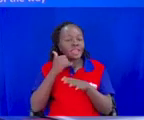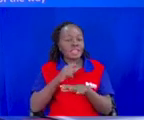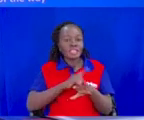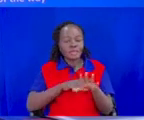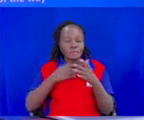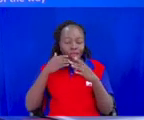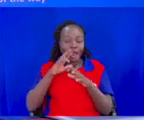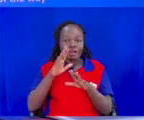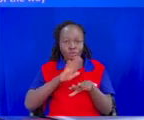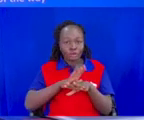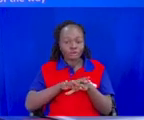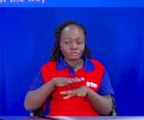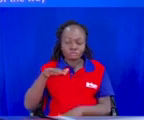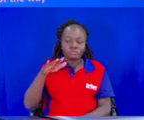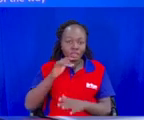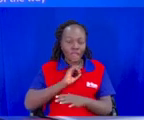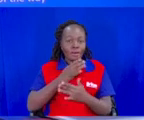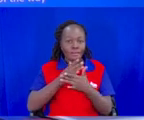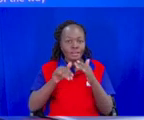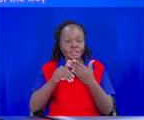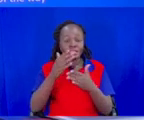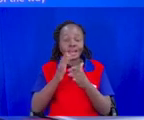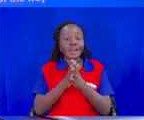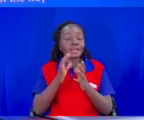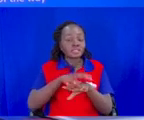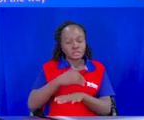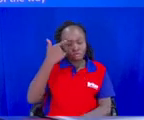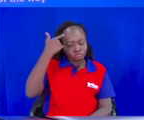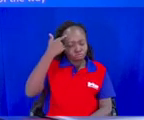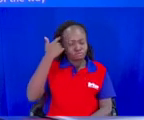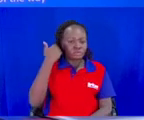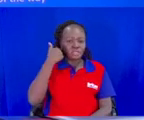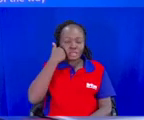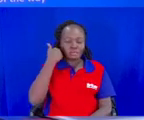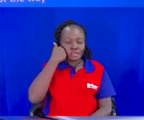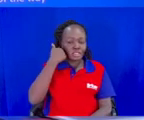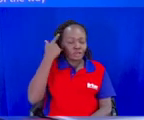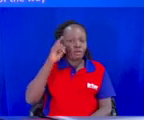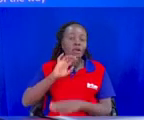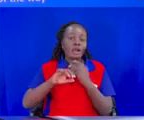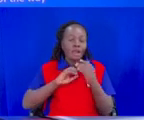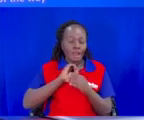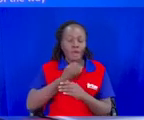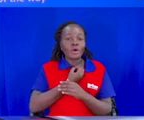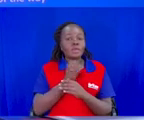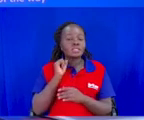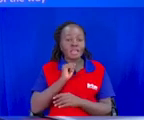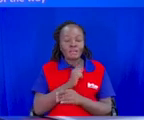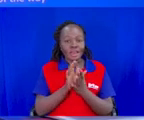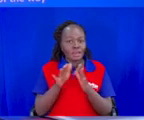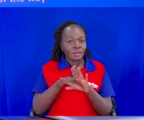And we take body temperature measurements for any member of staff or any customer who then engages with us here at